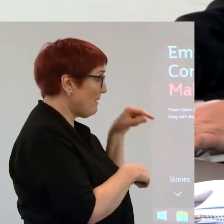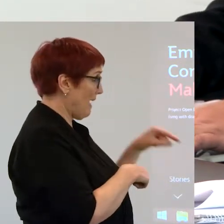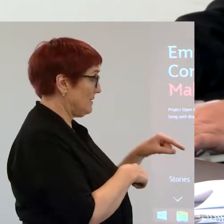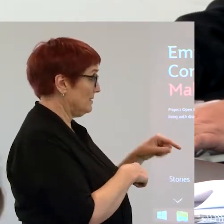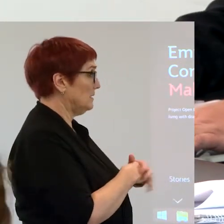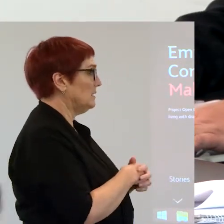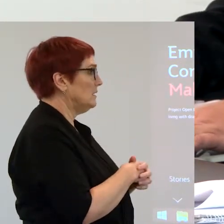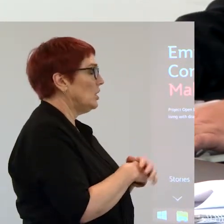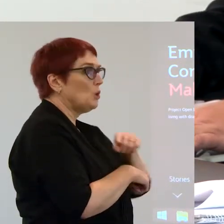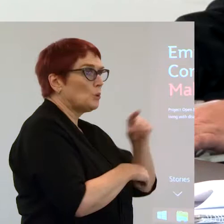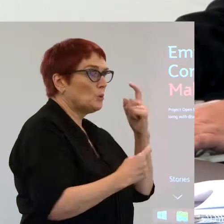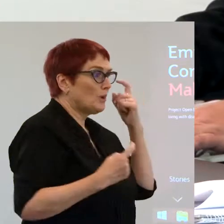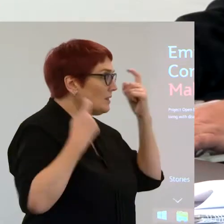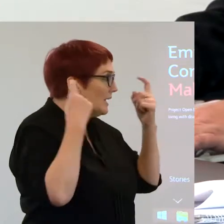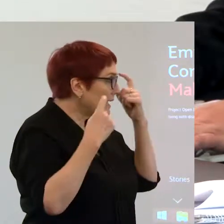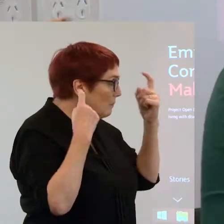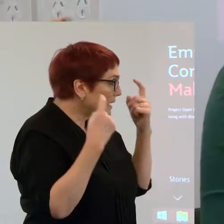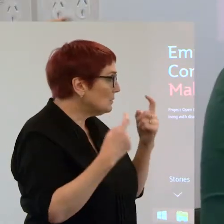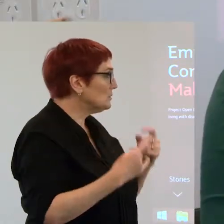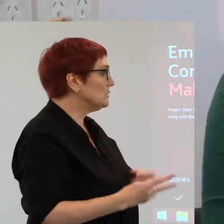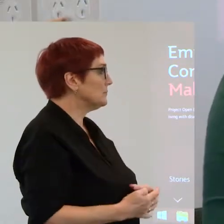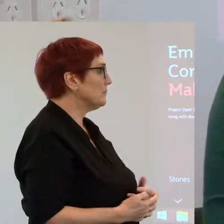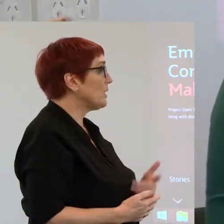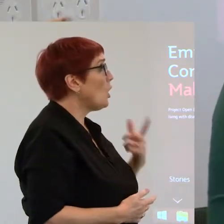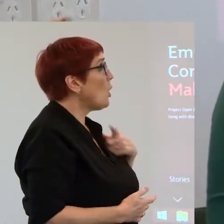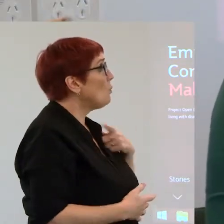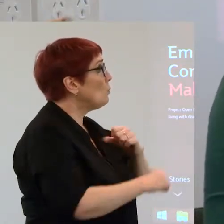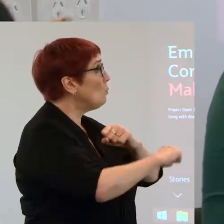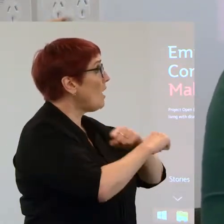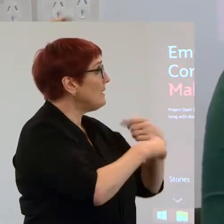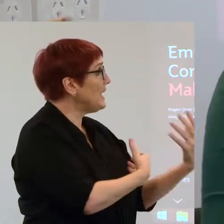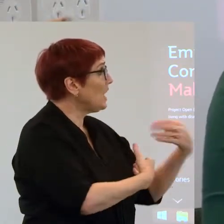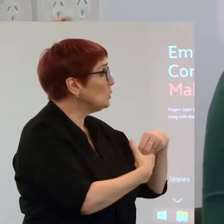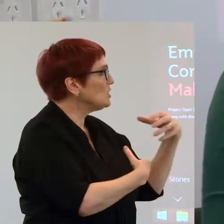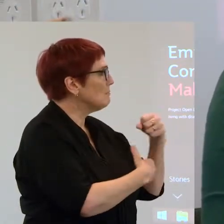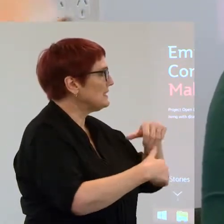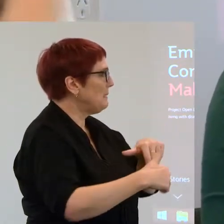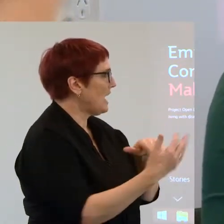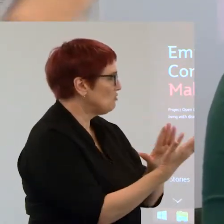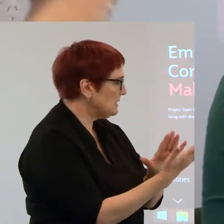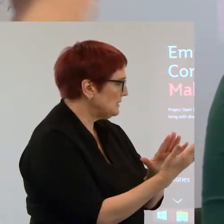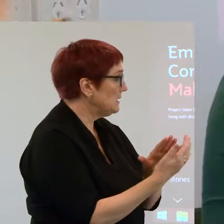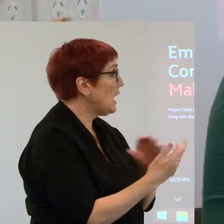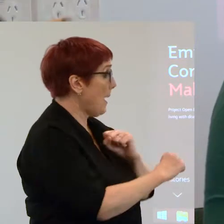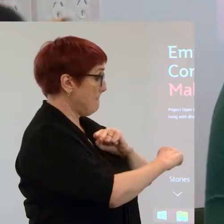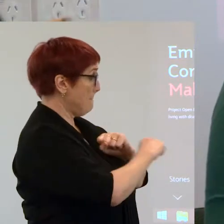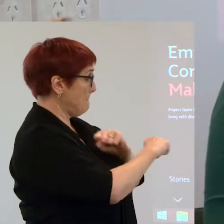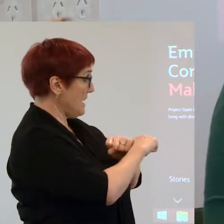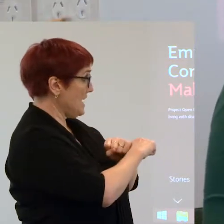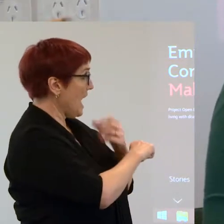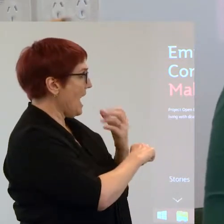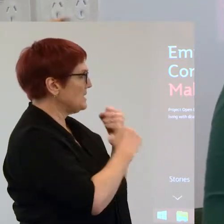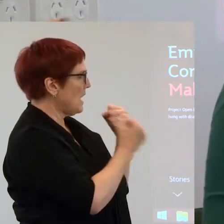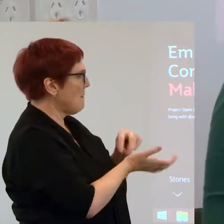we consider how why media inclusion needs to be addressed, because the media is in a position